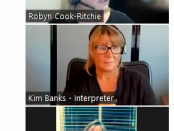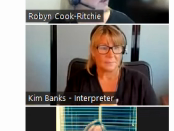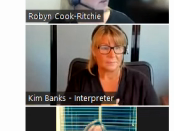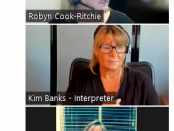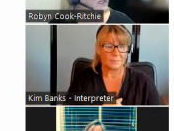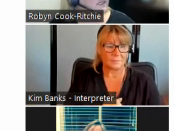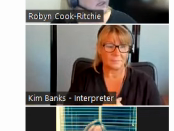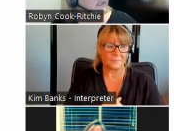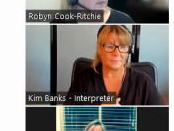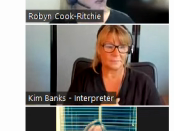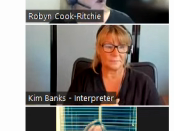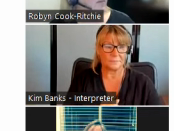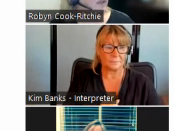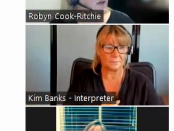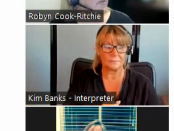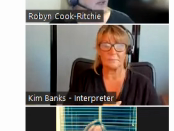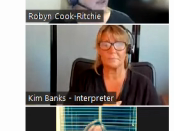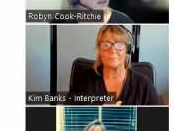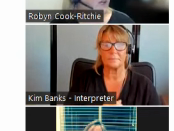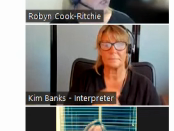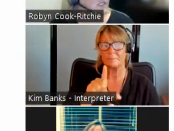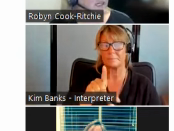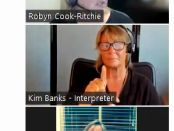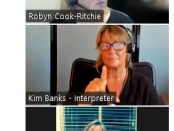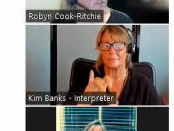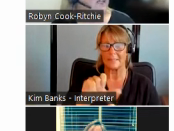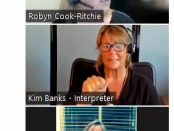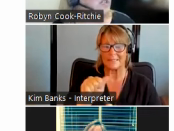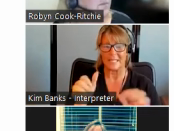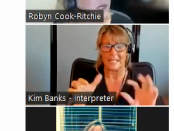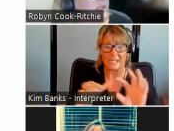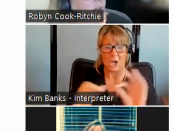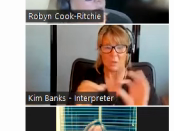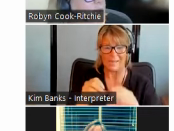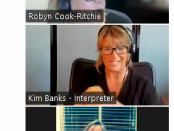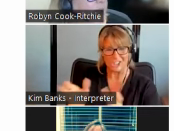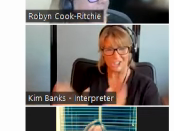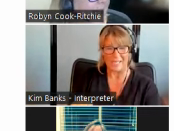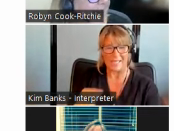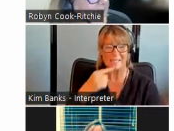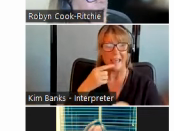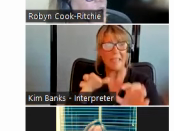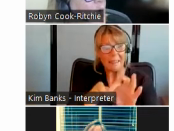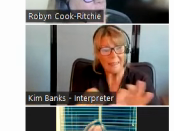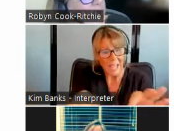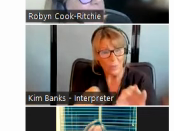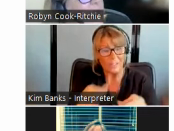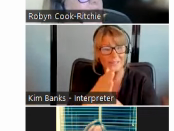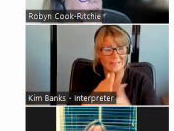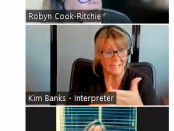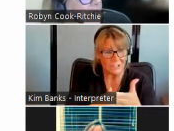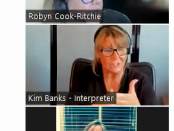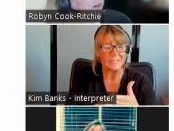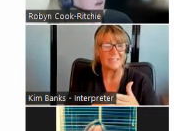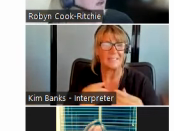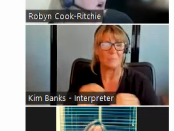Okay, so Lisa just made a comment. I am finding the language section more challenging because language spoken at last workplace doesn't